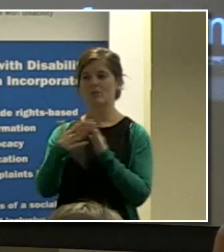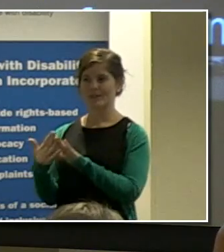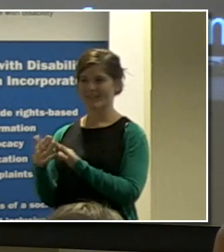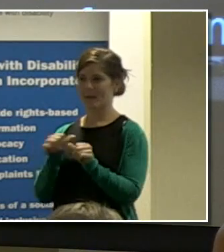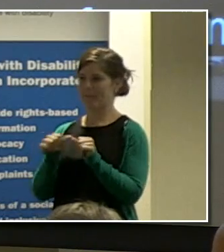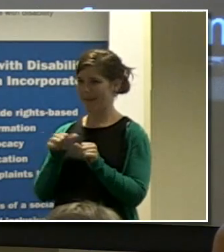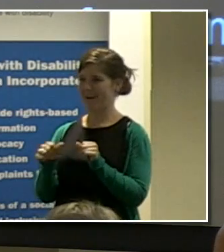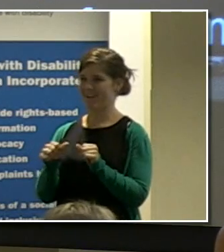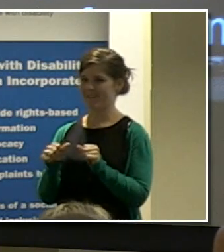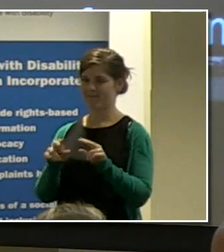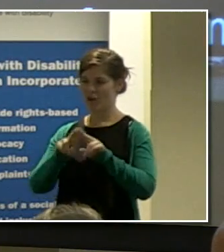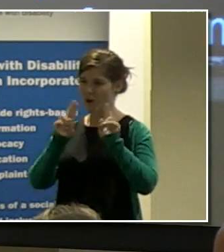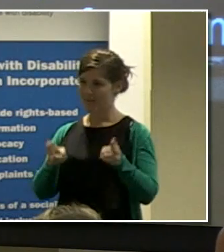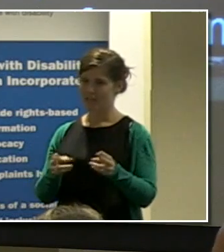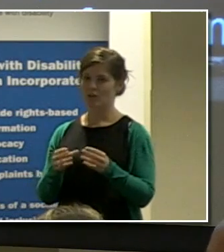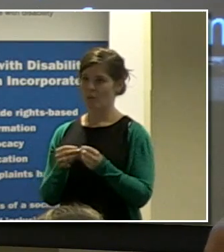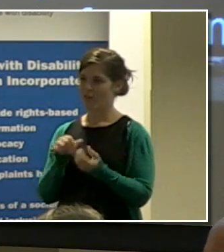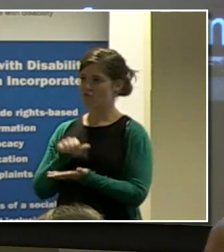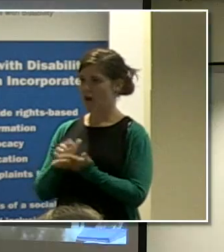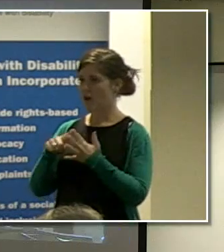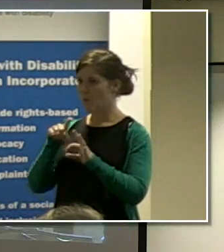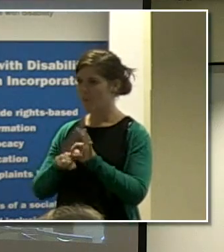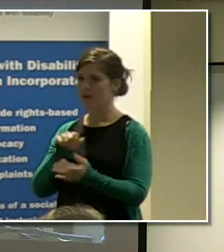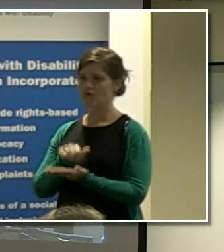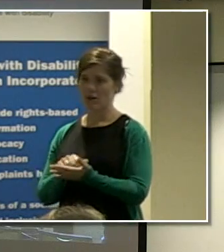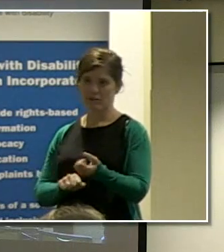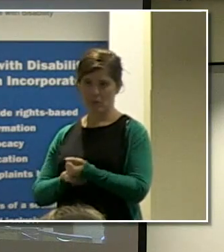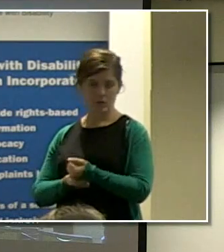accommodation with the equipment and the support that they need.